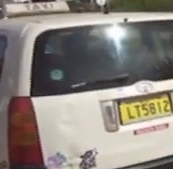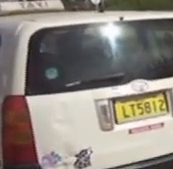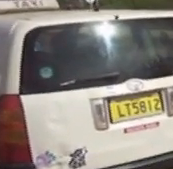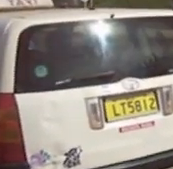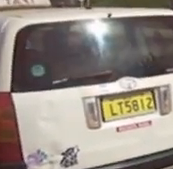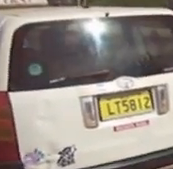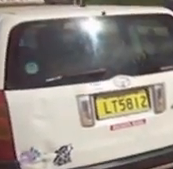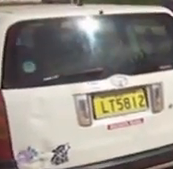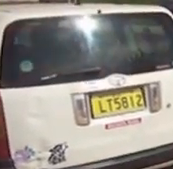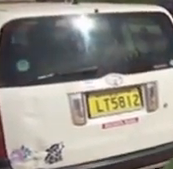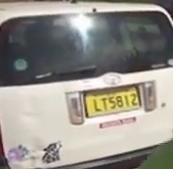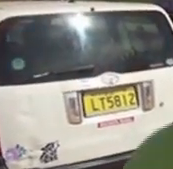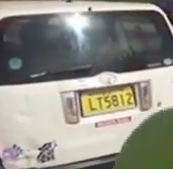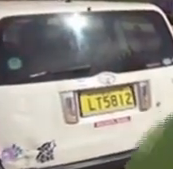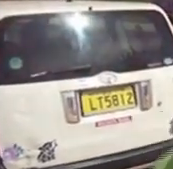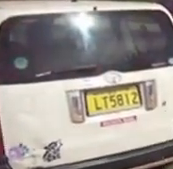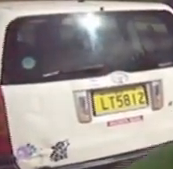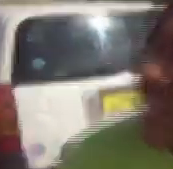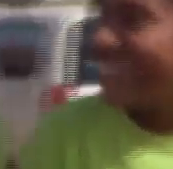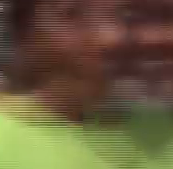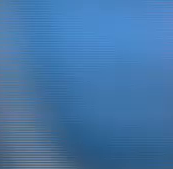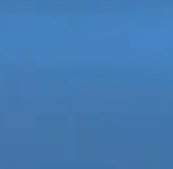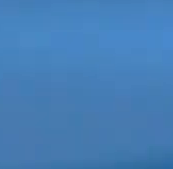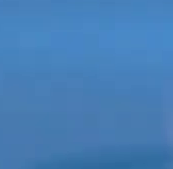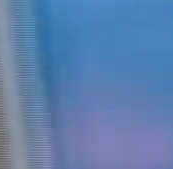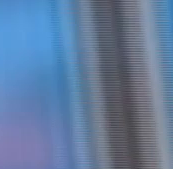Nagaranga. Today FM rocks.